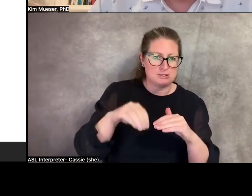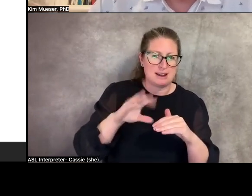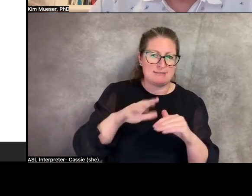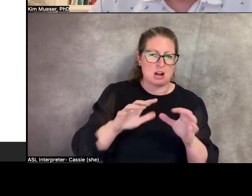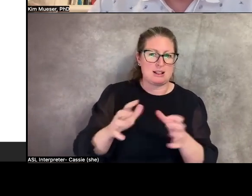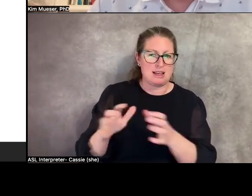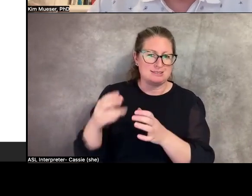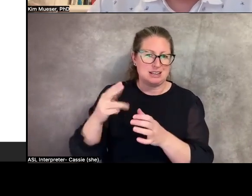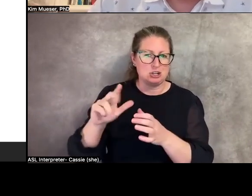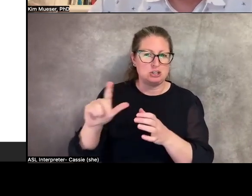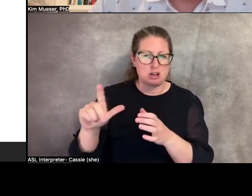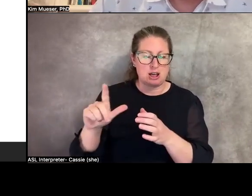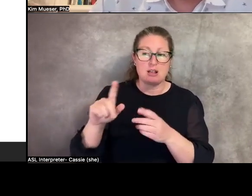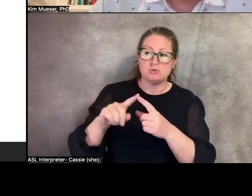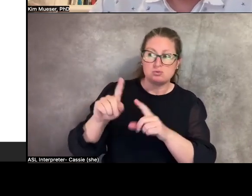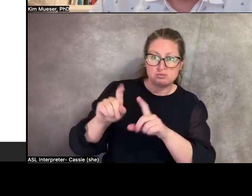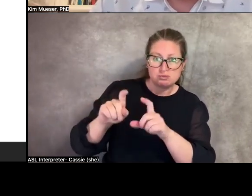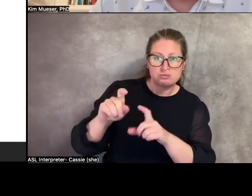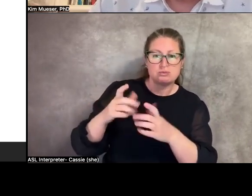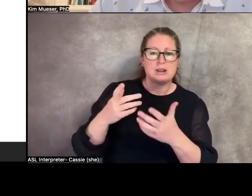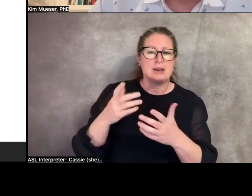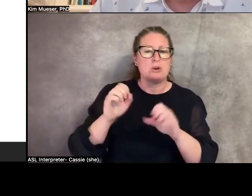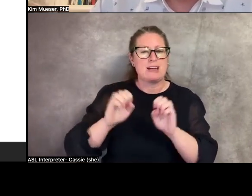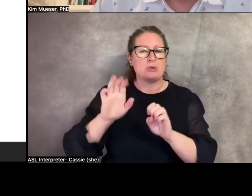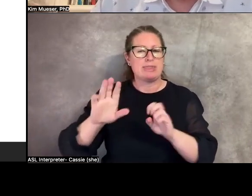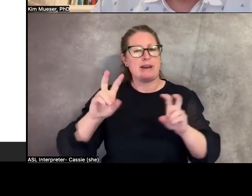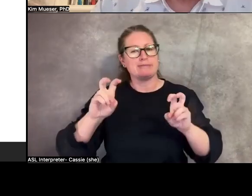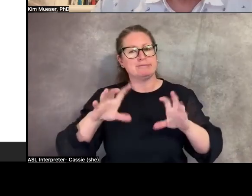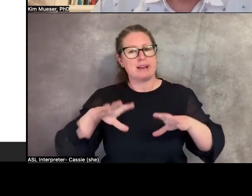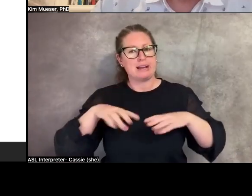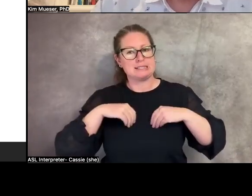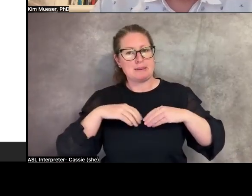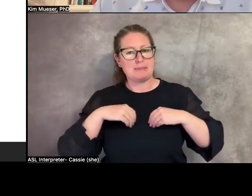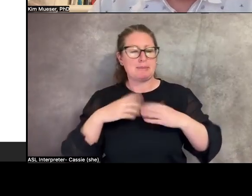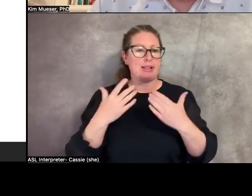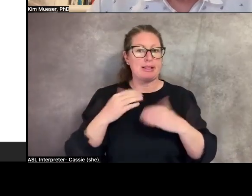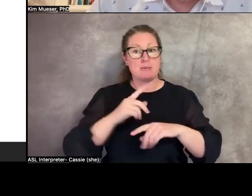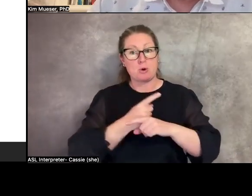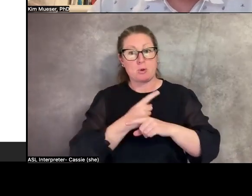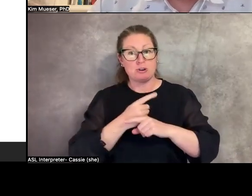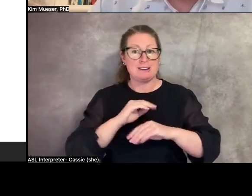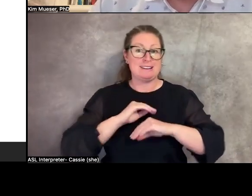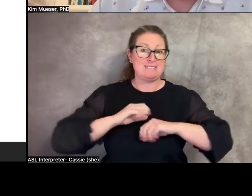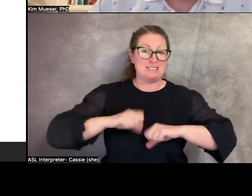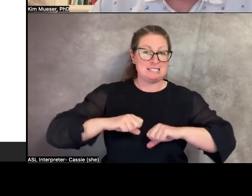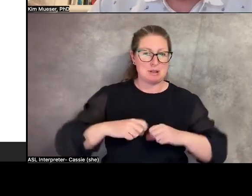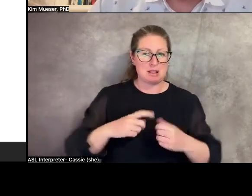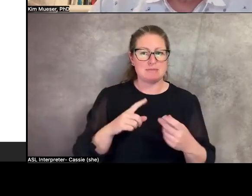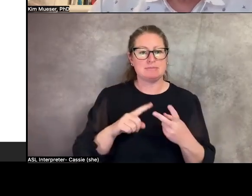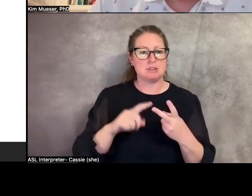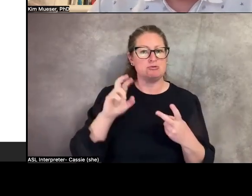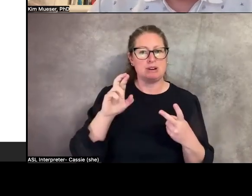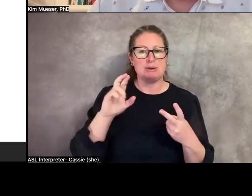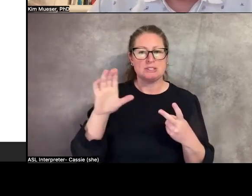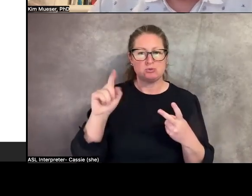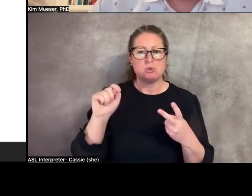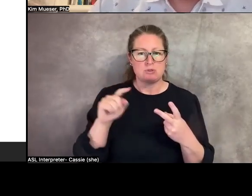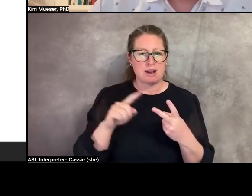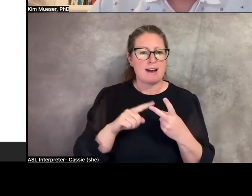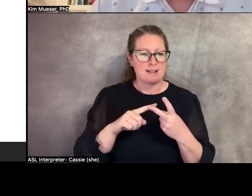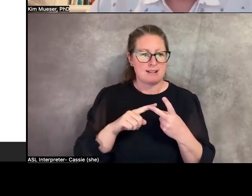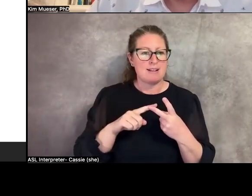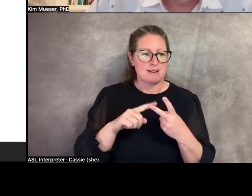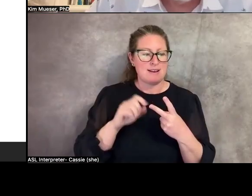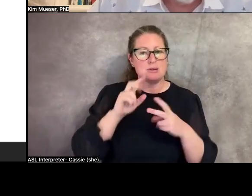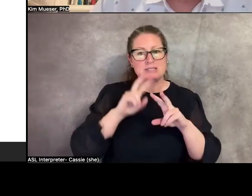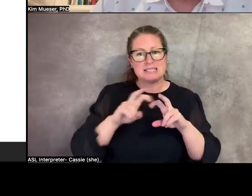in order to evaluate acceptability, appropriateness, and feasibility. And then the randomized controlled trial involves